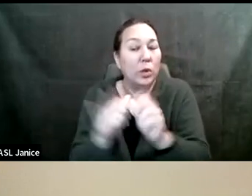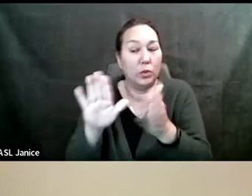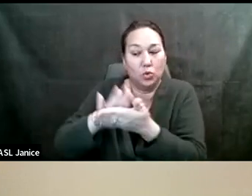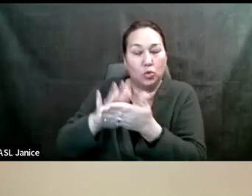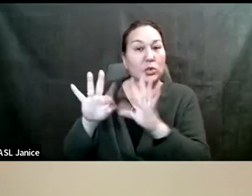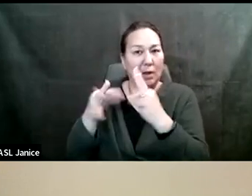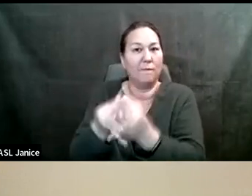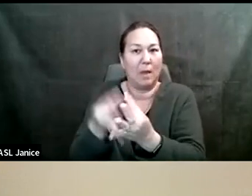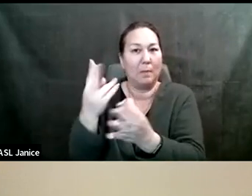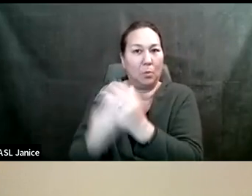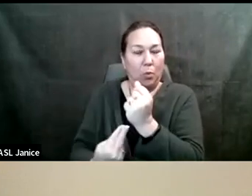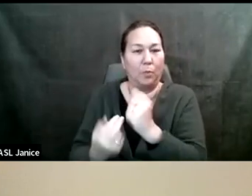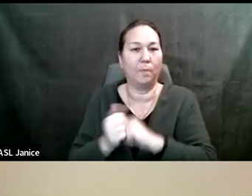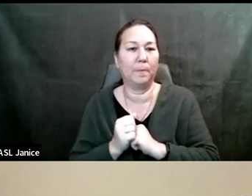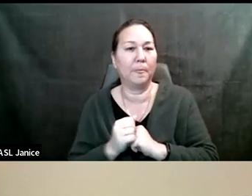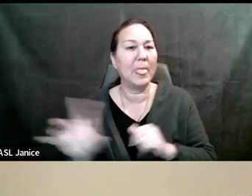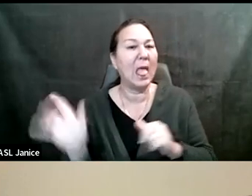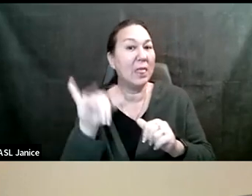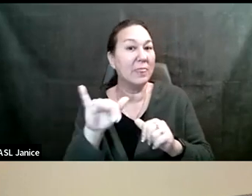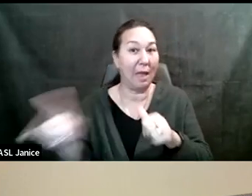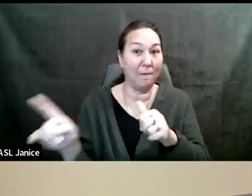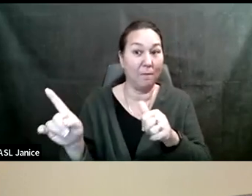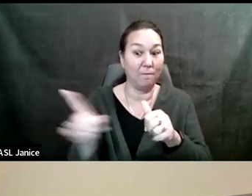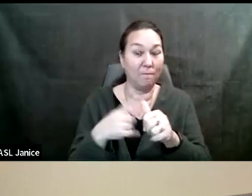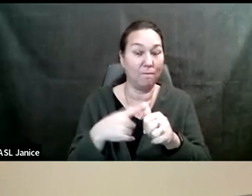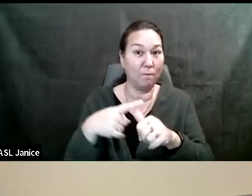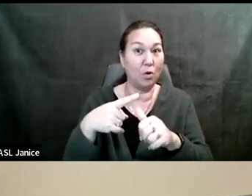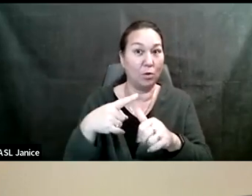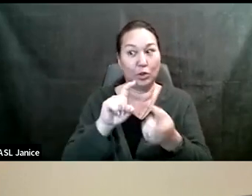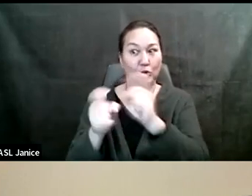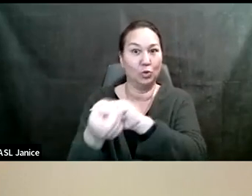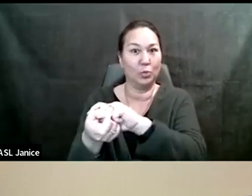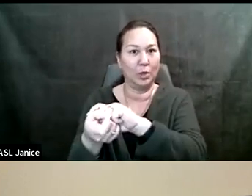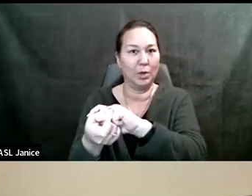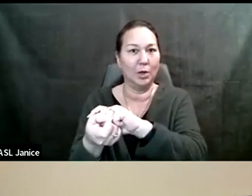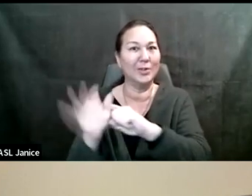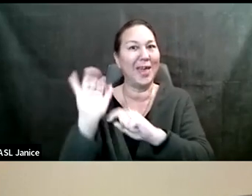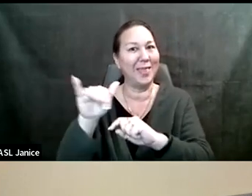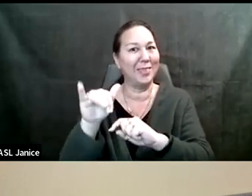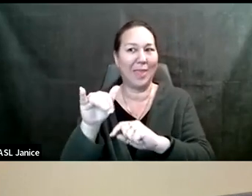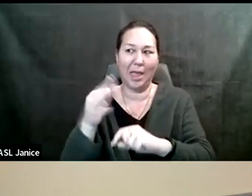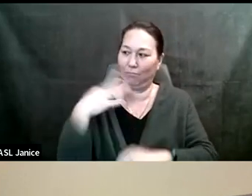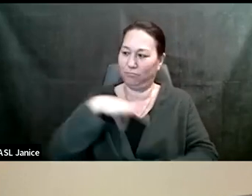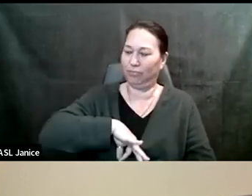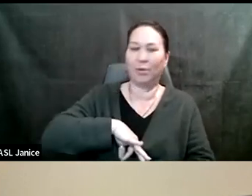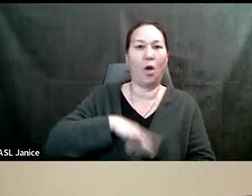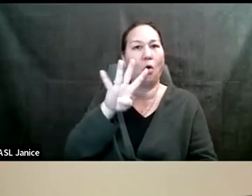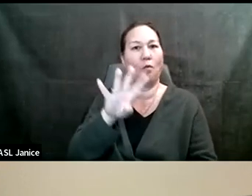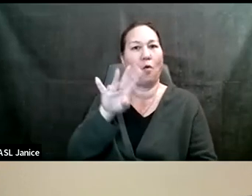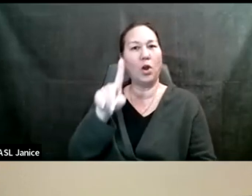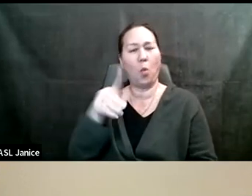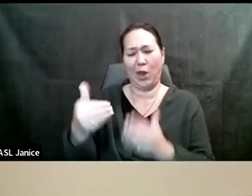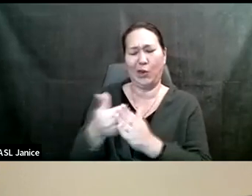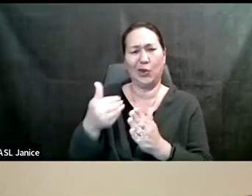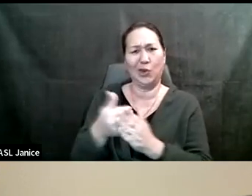the first round of just that one switch yielded 41 new referrals to other kinds